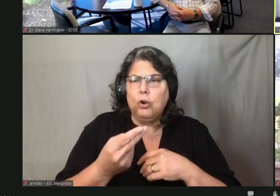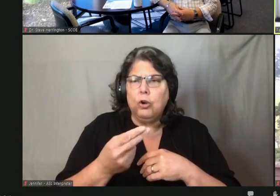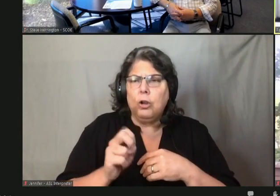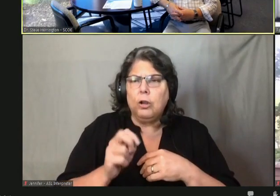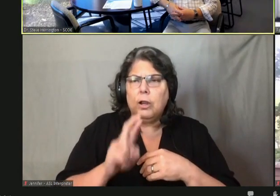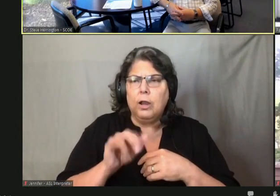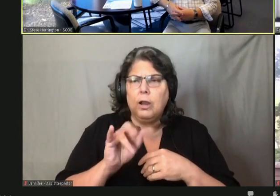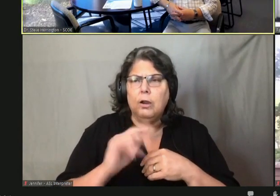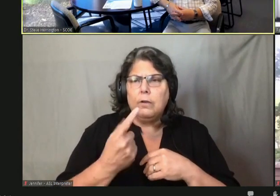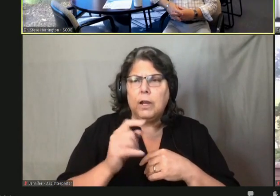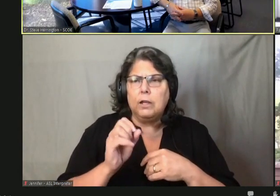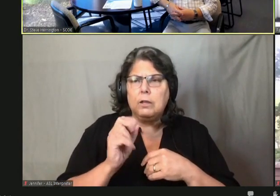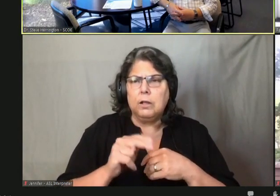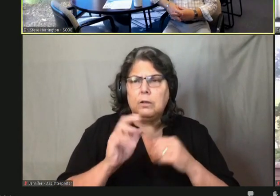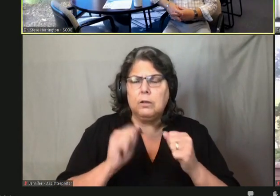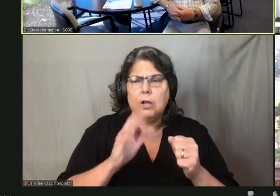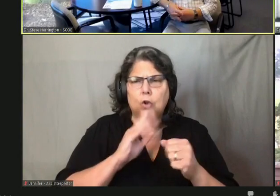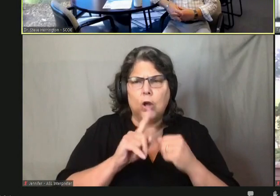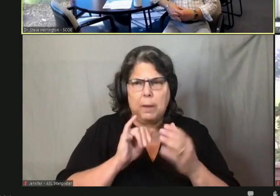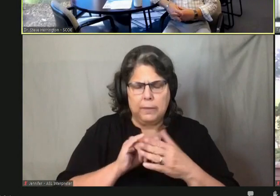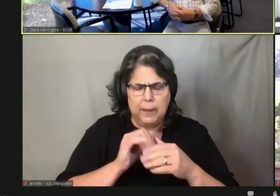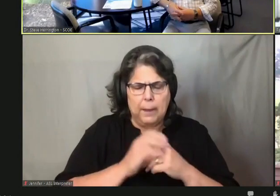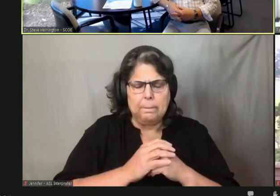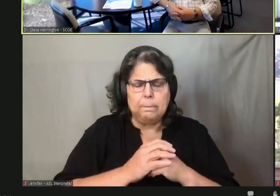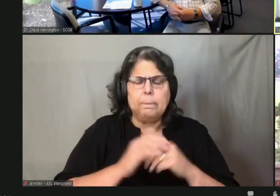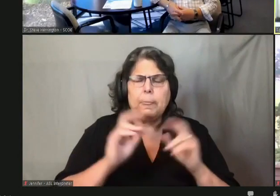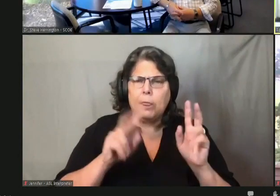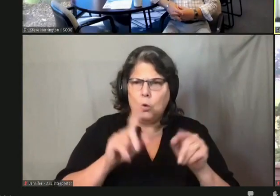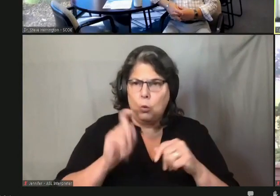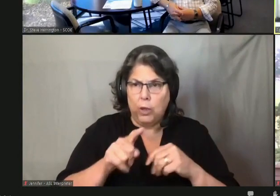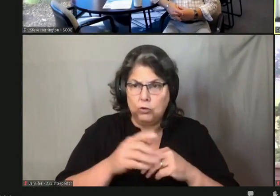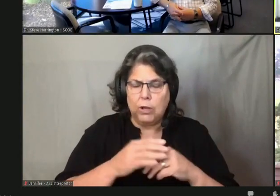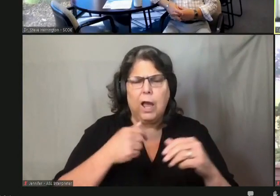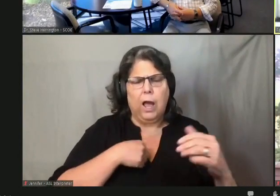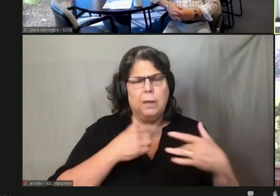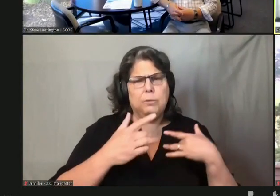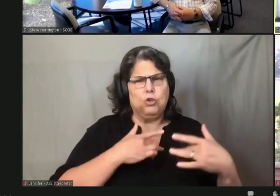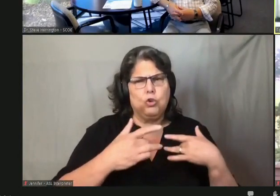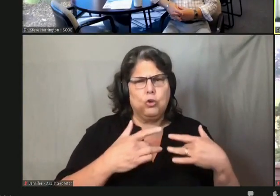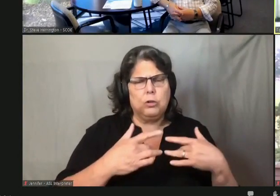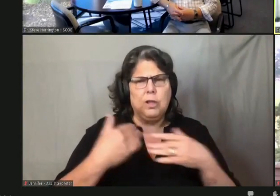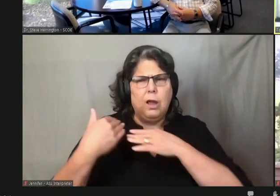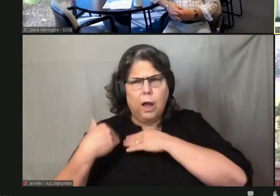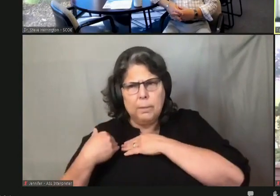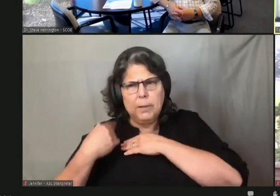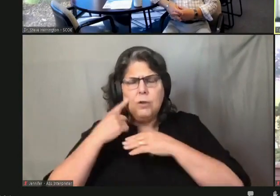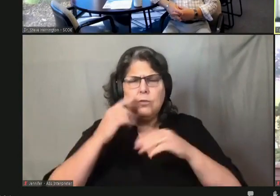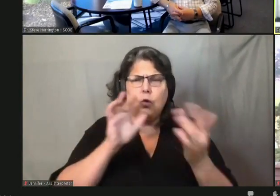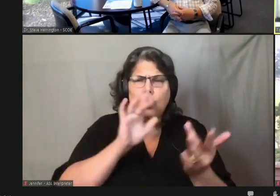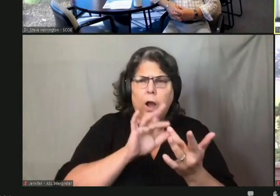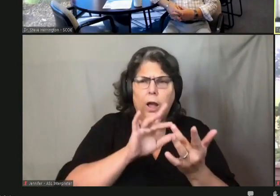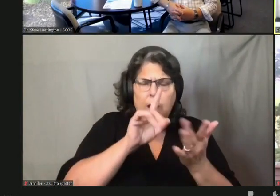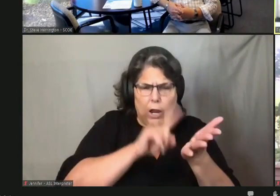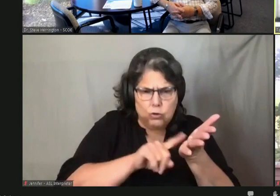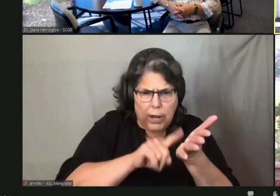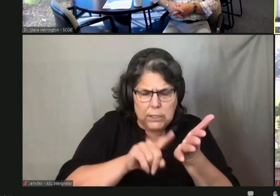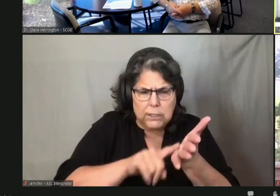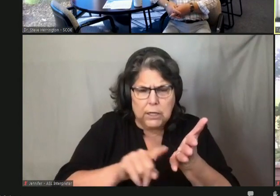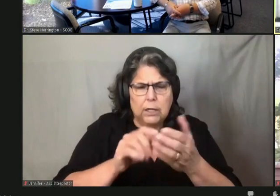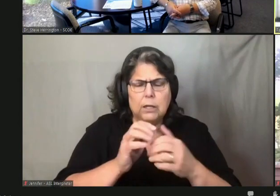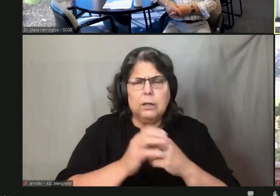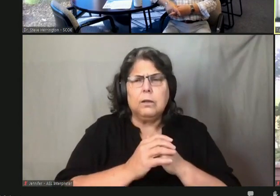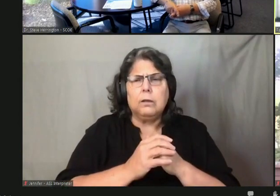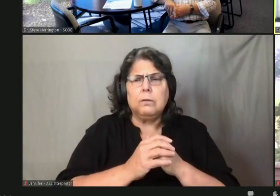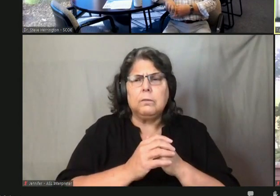this. I am concerned that the obligation for contact tracing